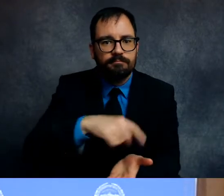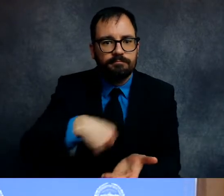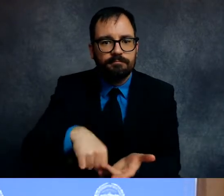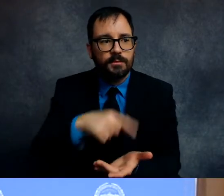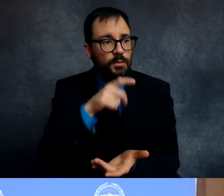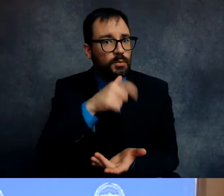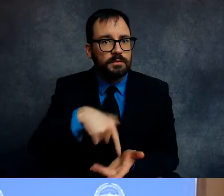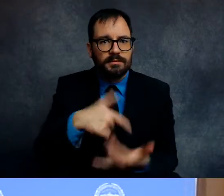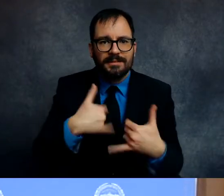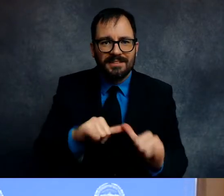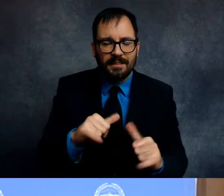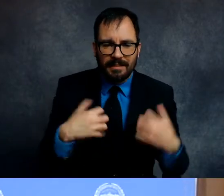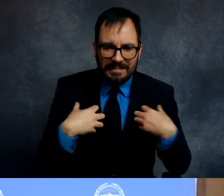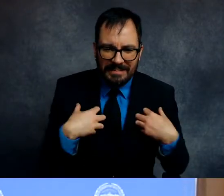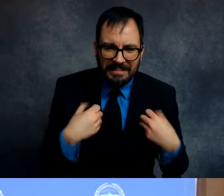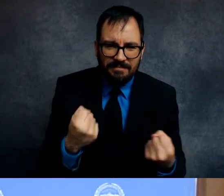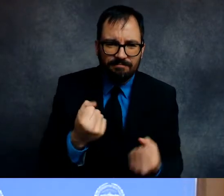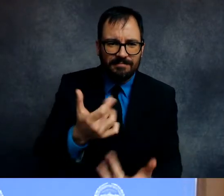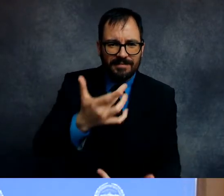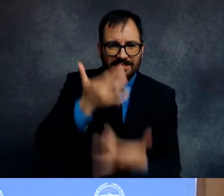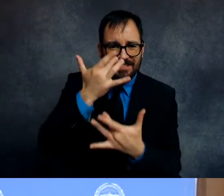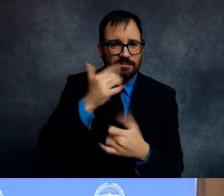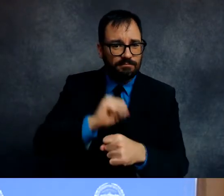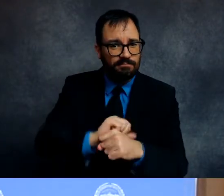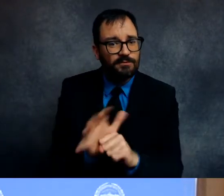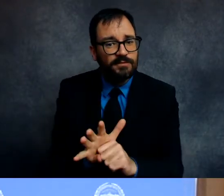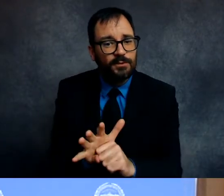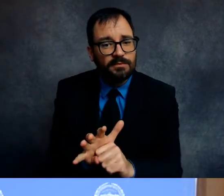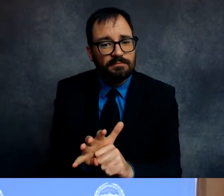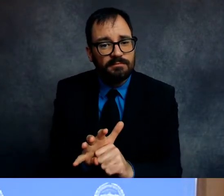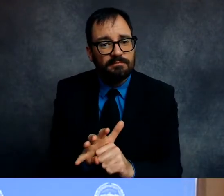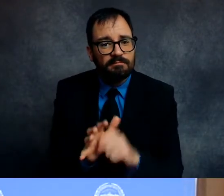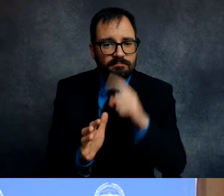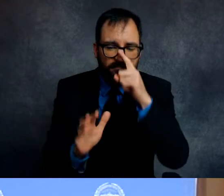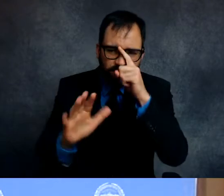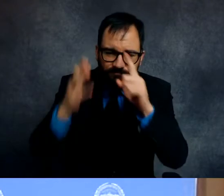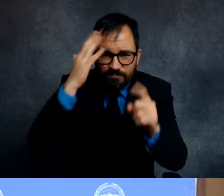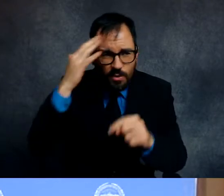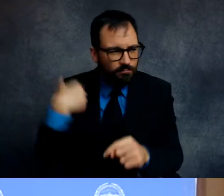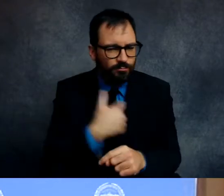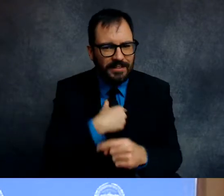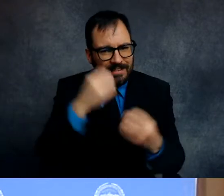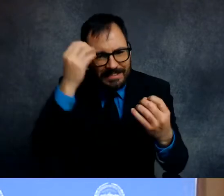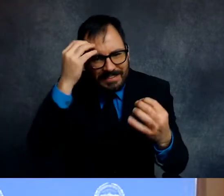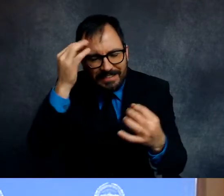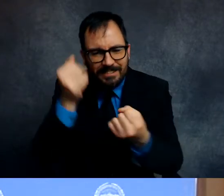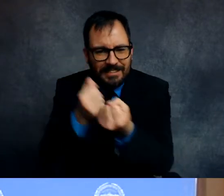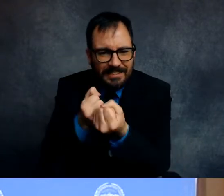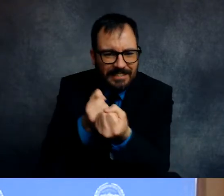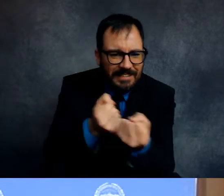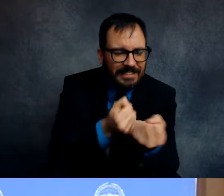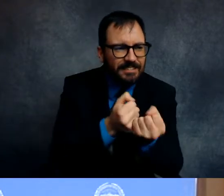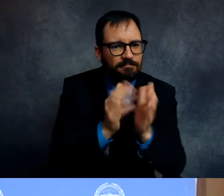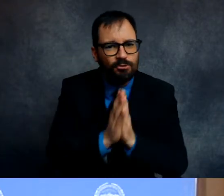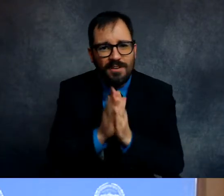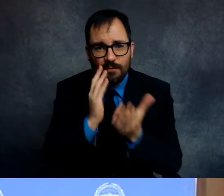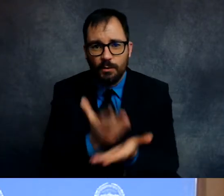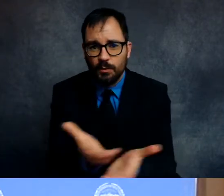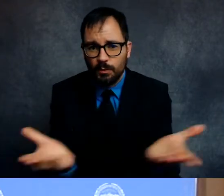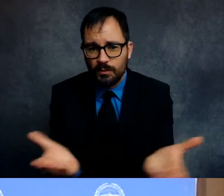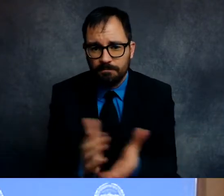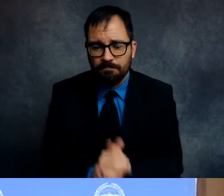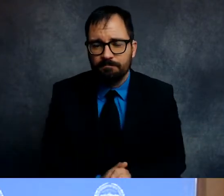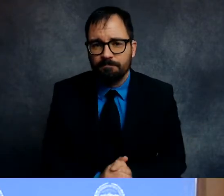1,273. Our thoughts and prayers are with the families who have lost their loved ones during this horrible time, and also for the folks that are still sick and